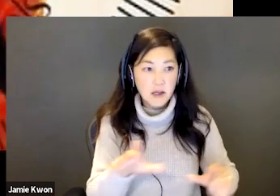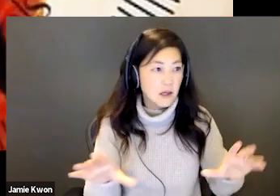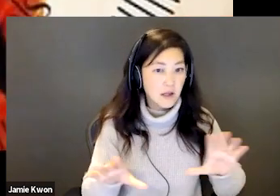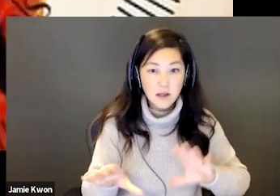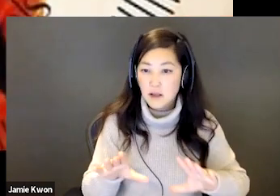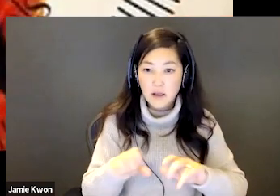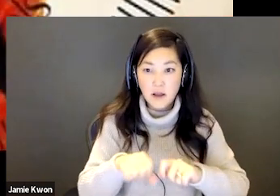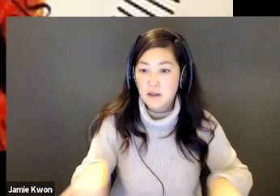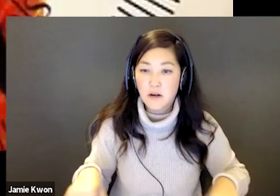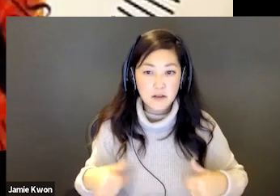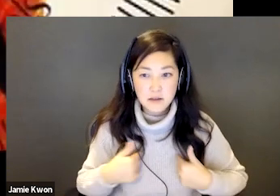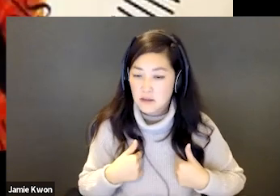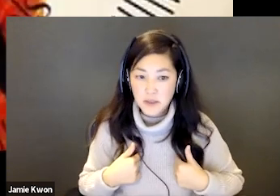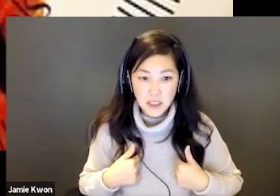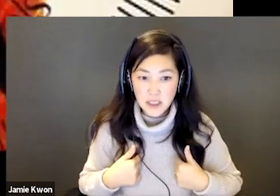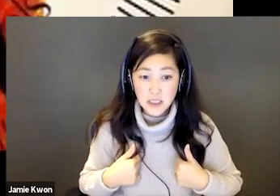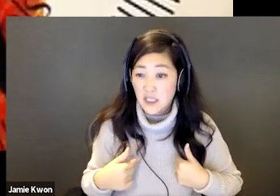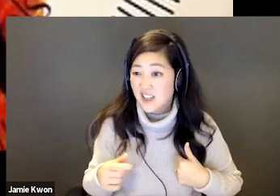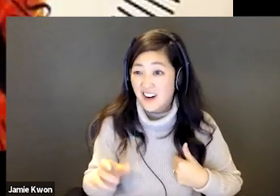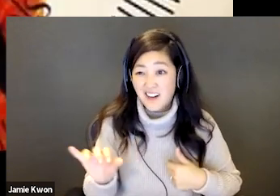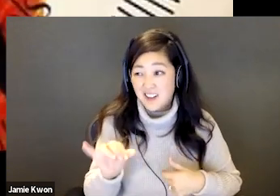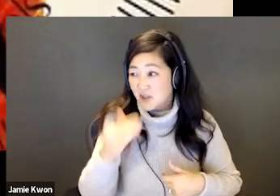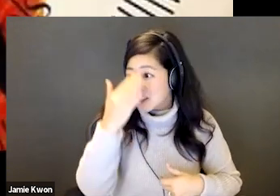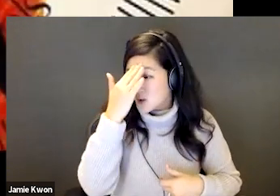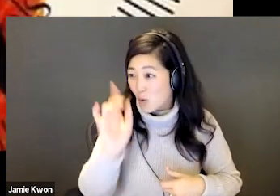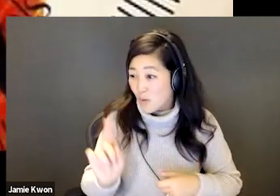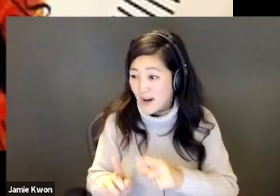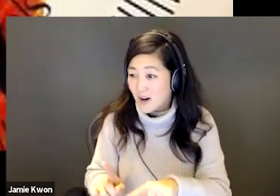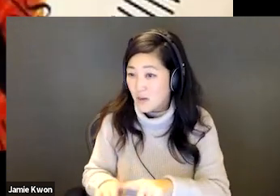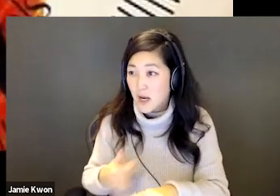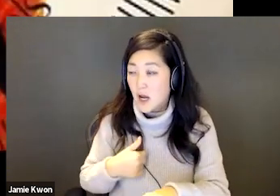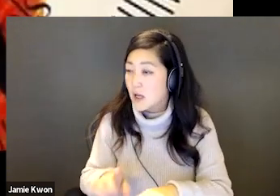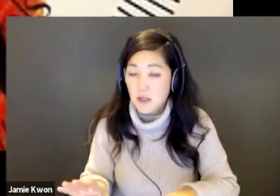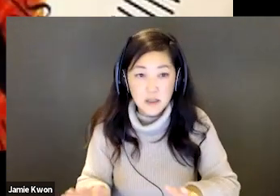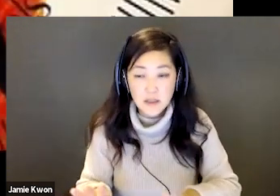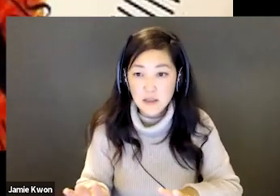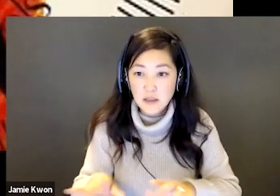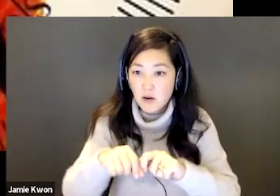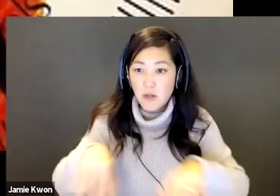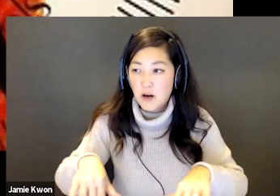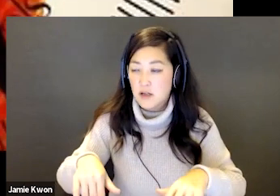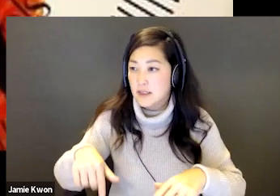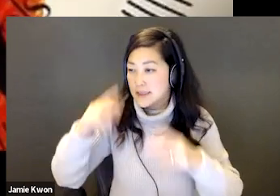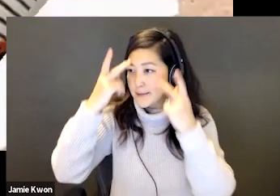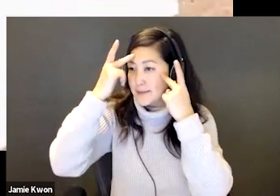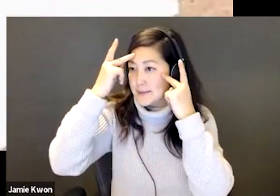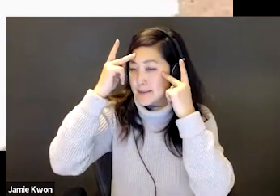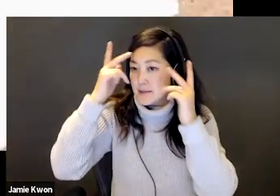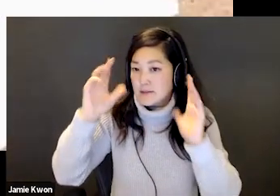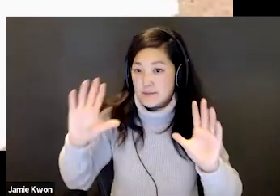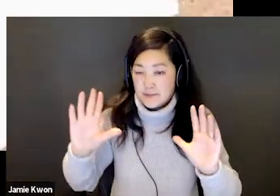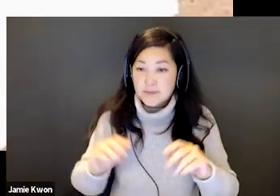anywhere, even places I should be familiar with. I would get lost and I would panic.